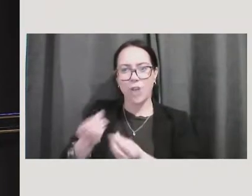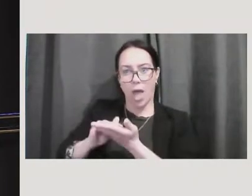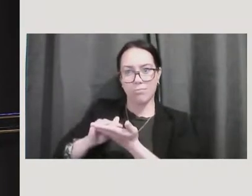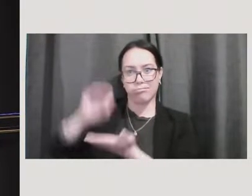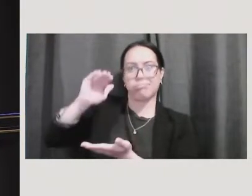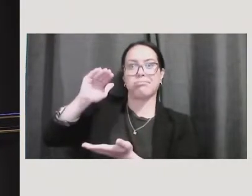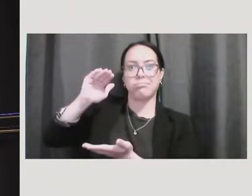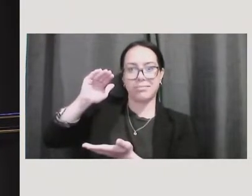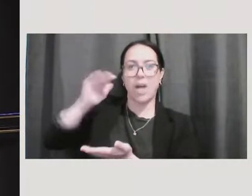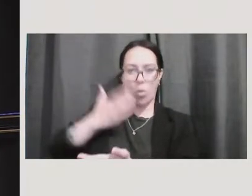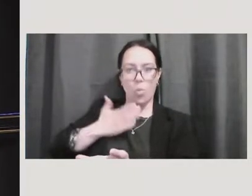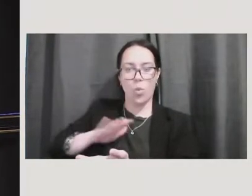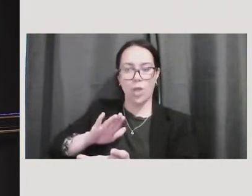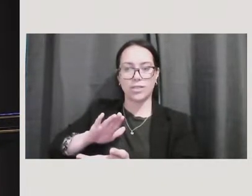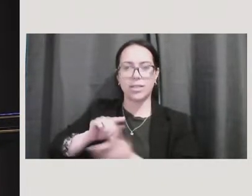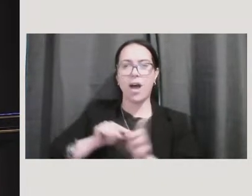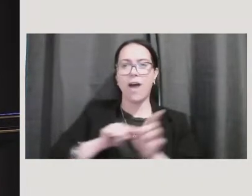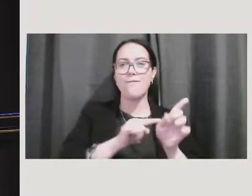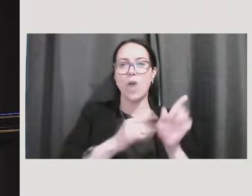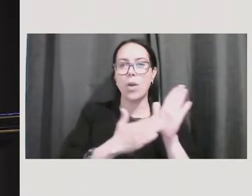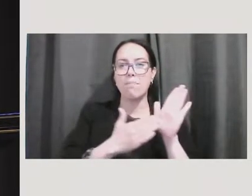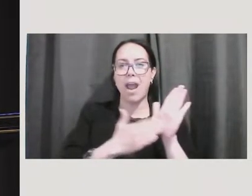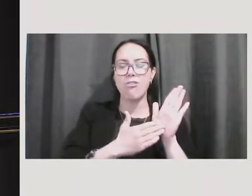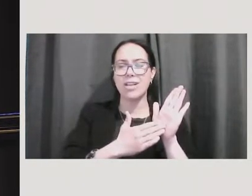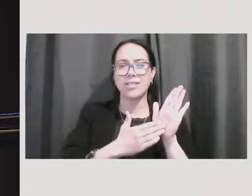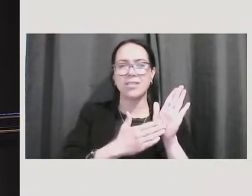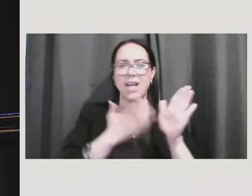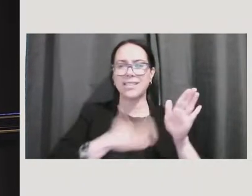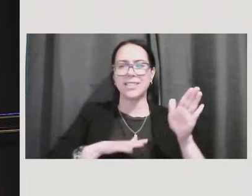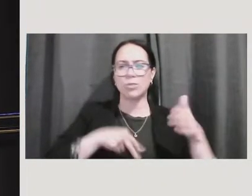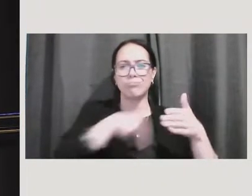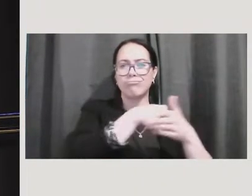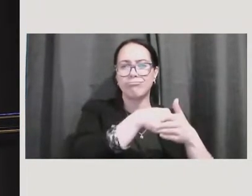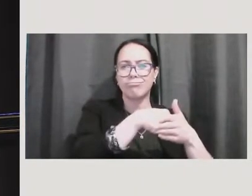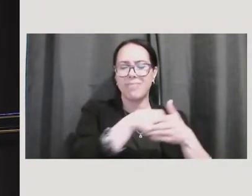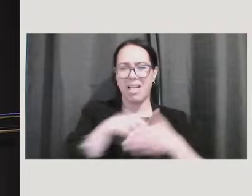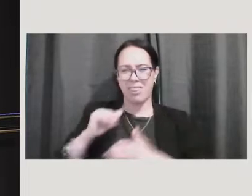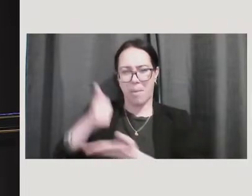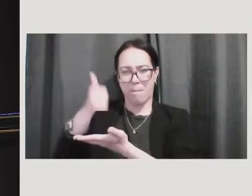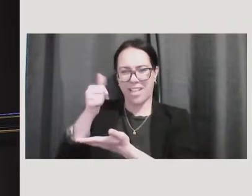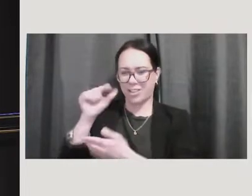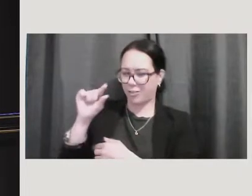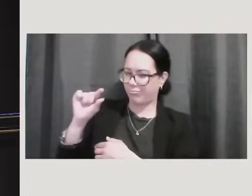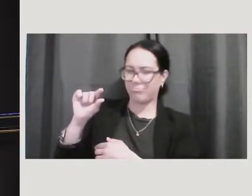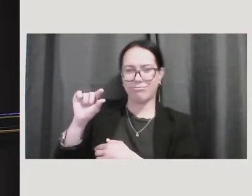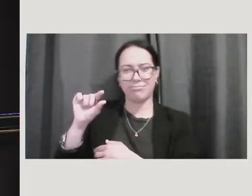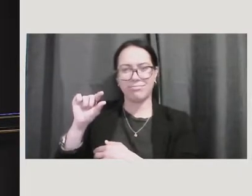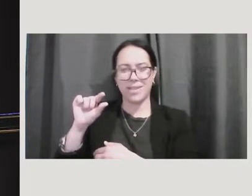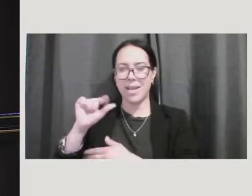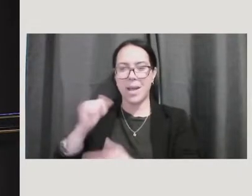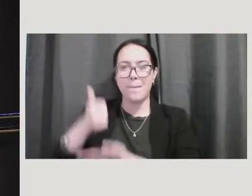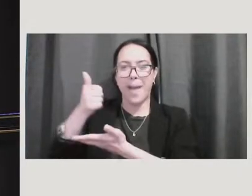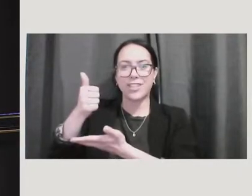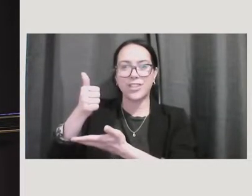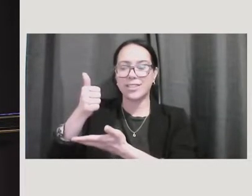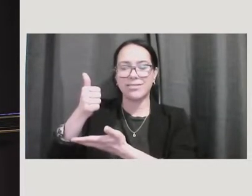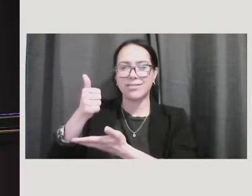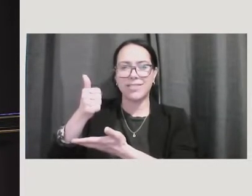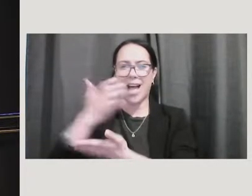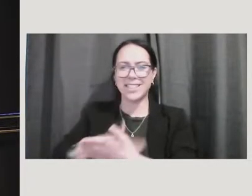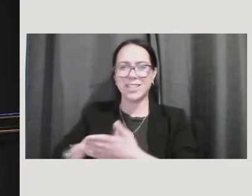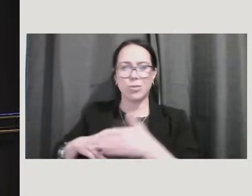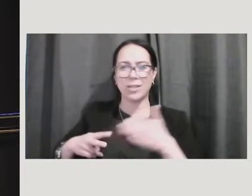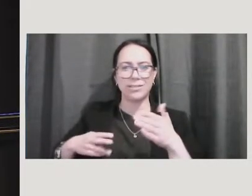and I've not been constrained by the budget the budget that the Pacific Arts committee had